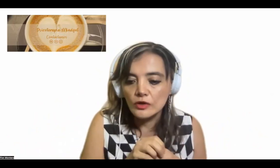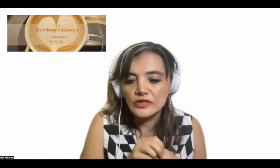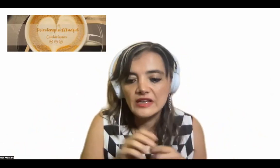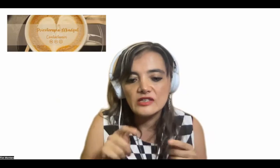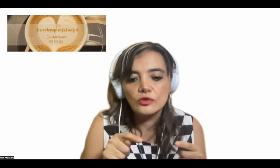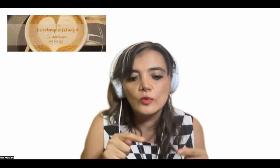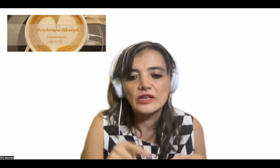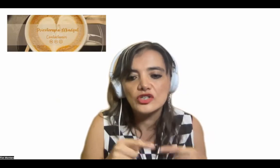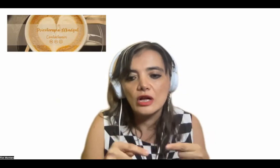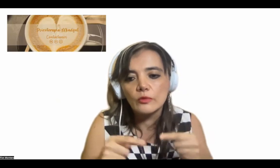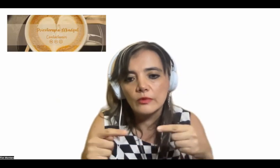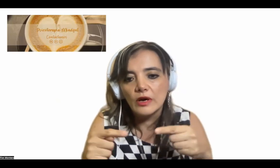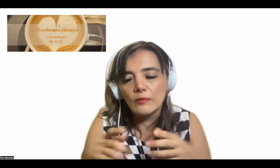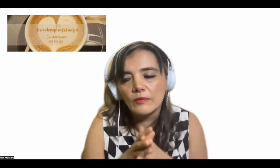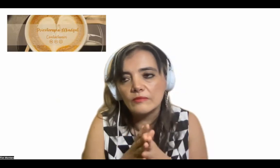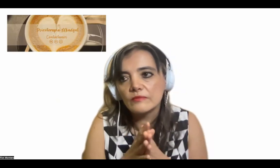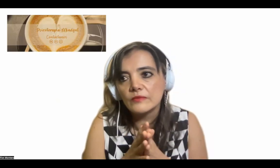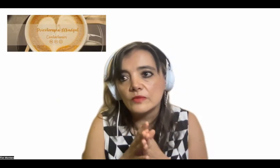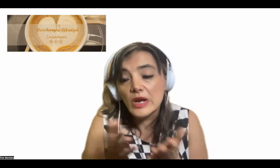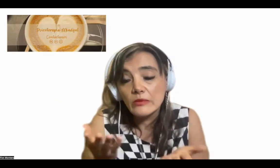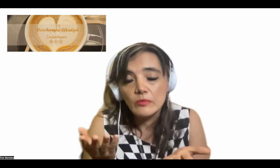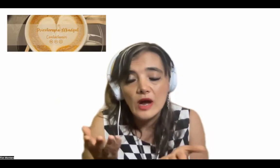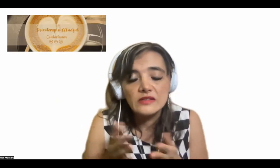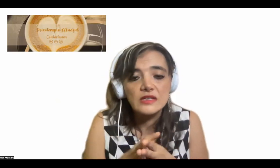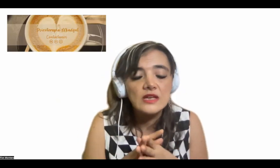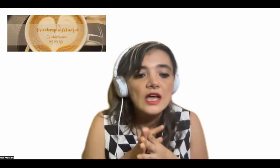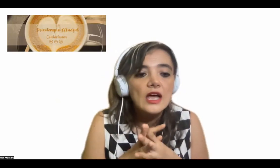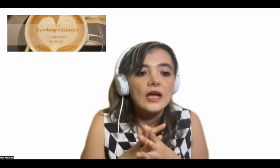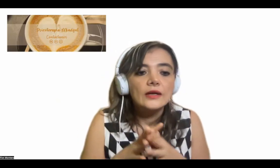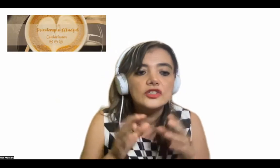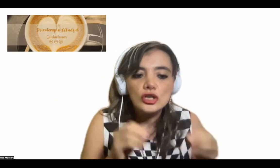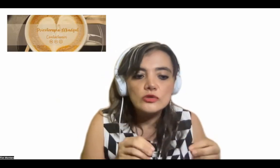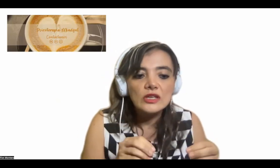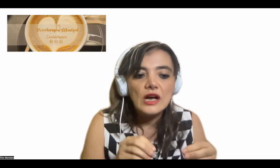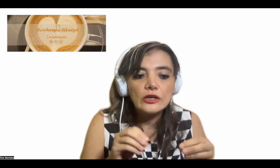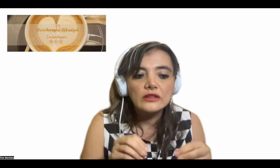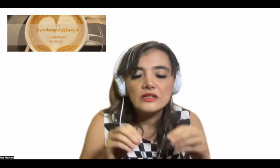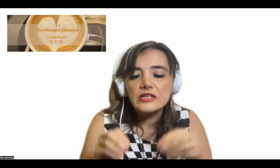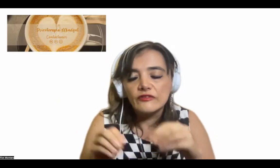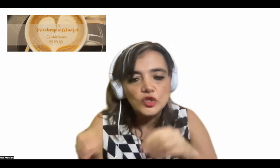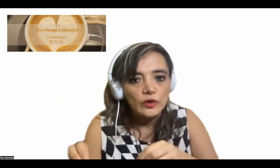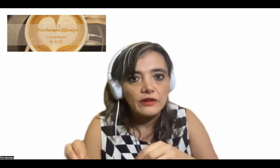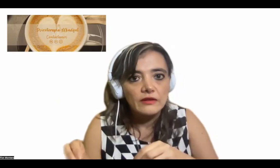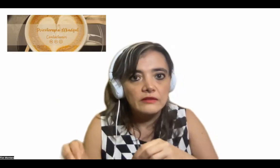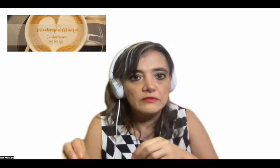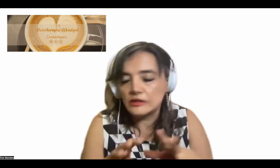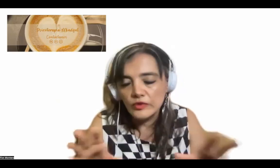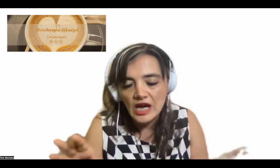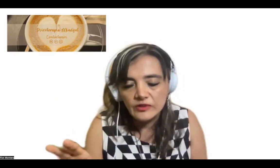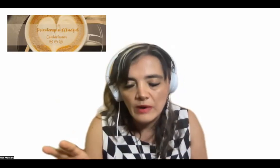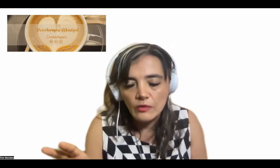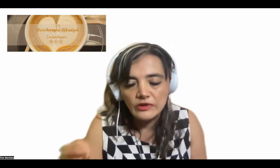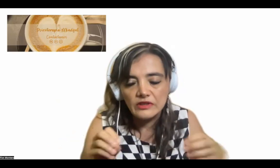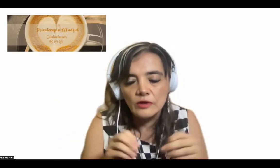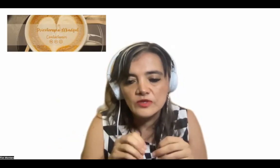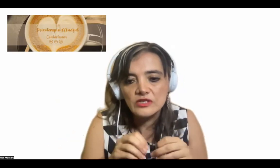remember, I told you that it has to do with our child rearing practices. Children cannot self-soothe. They don't